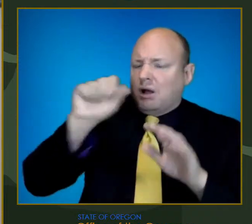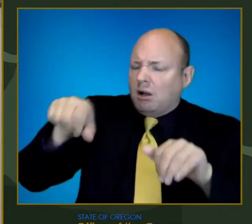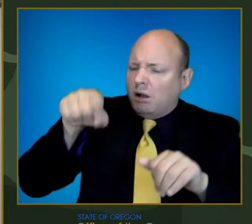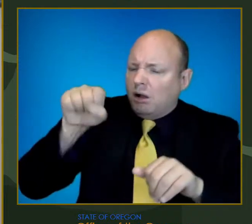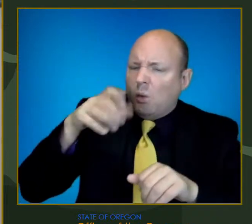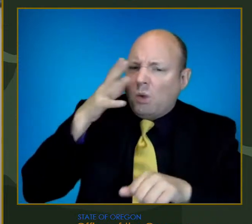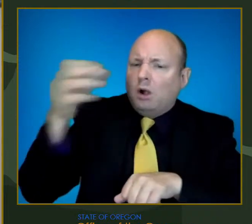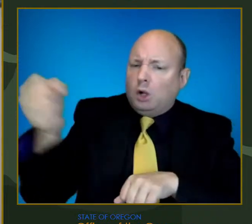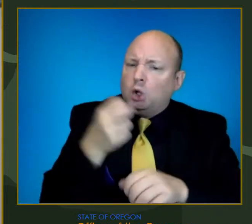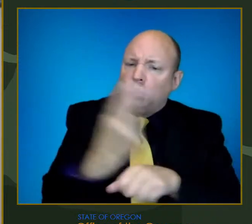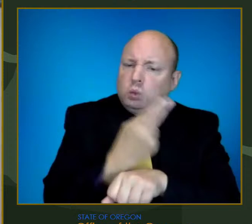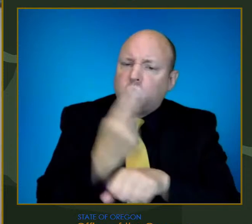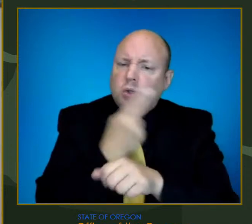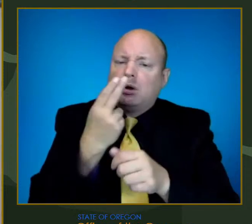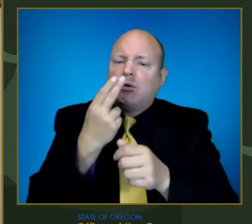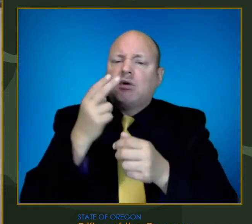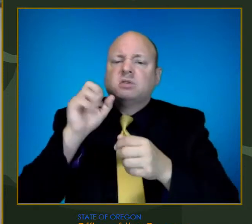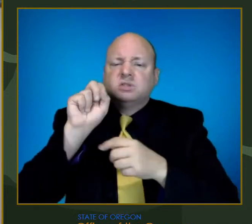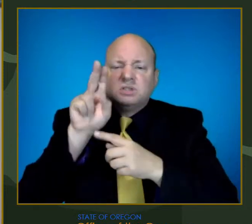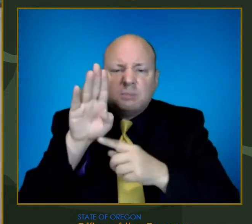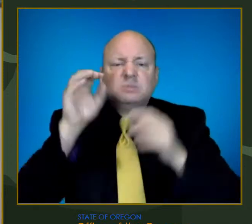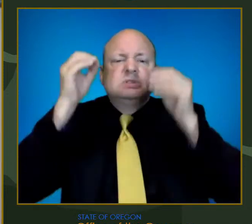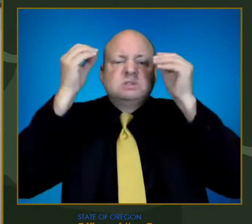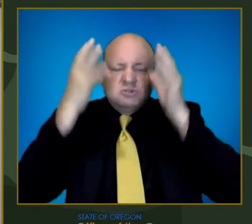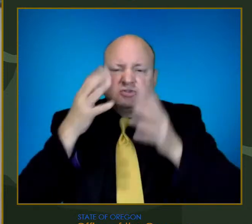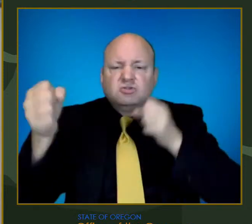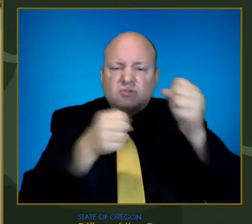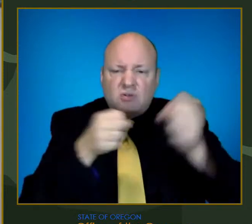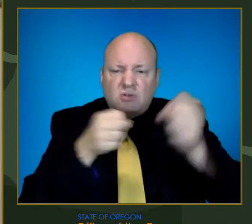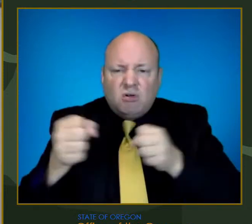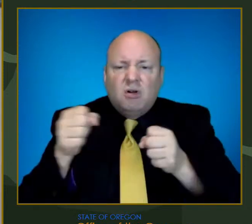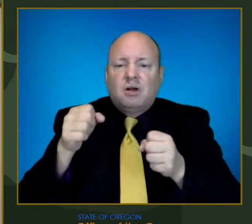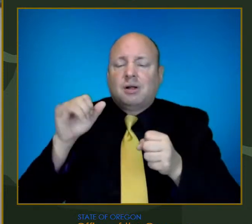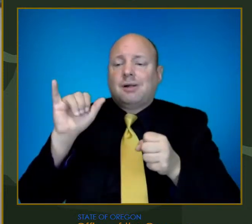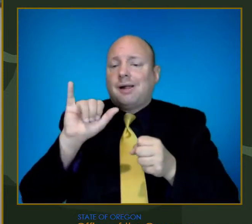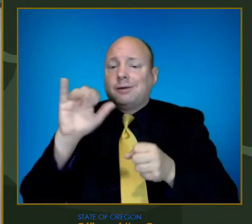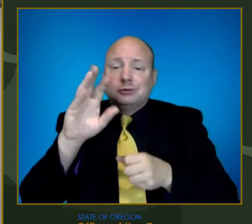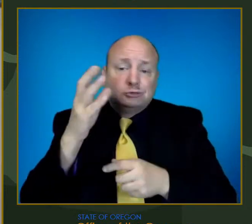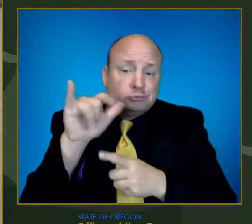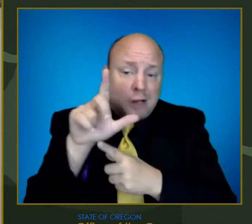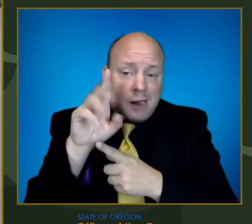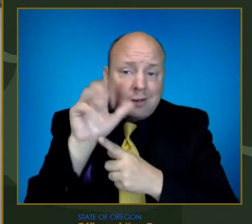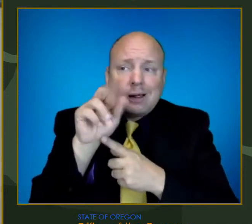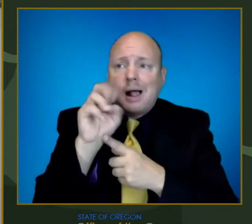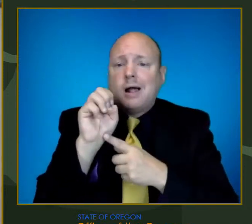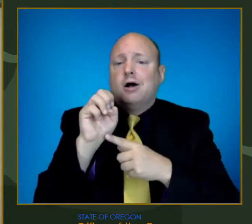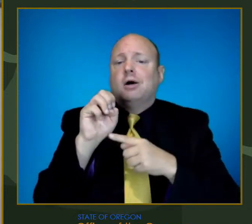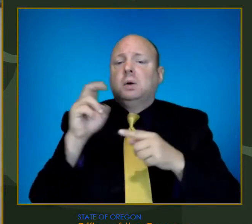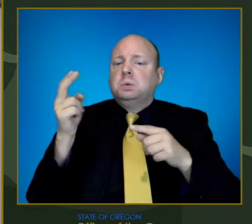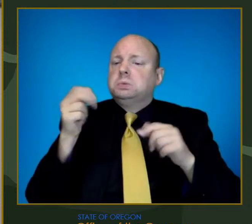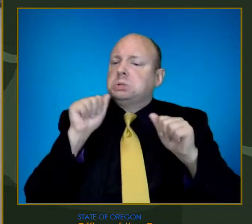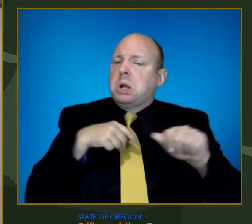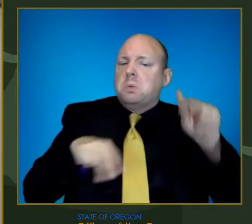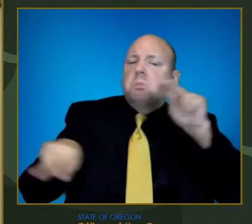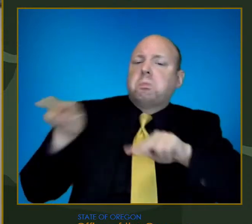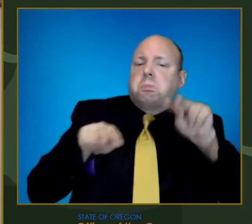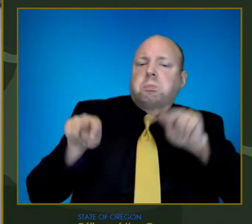and childcare, all, as I said earlier, all of the options are on the table, and we will be having those